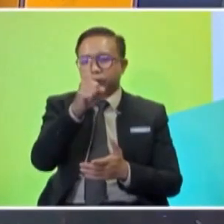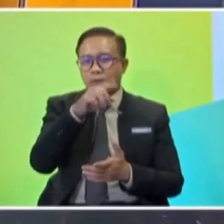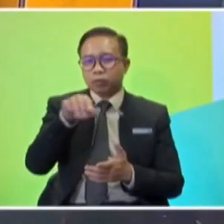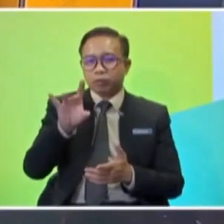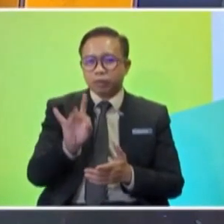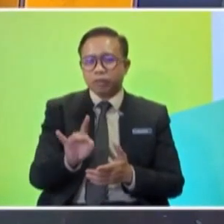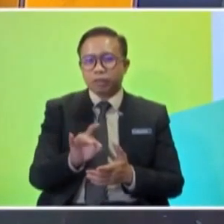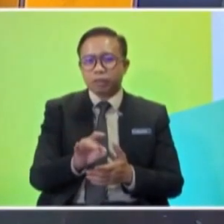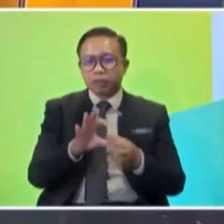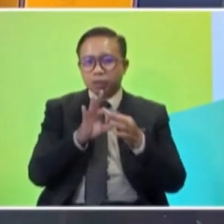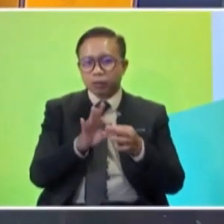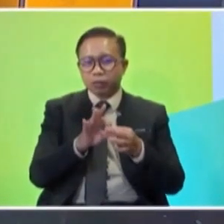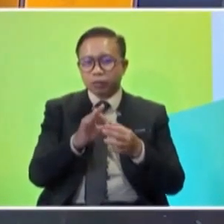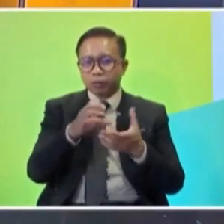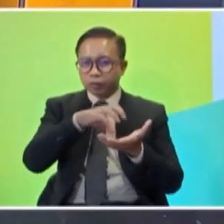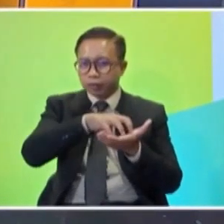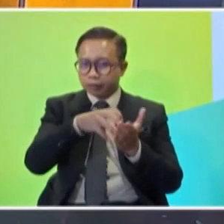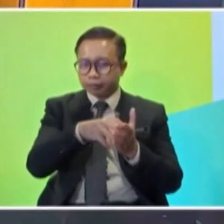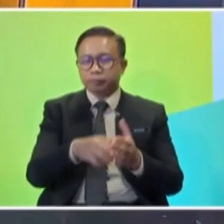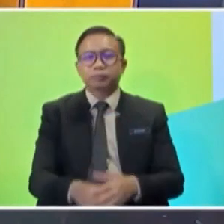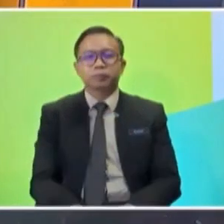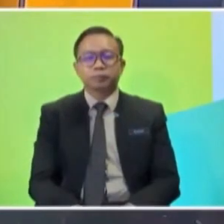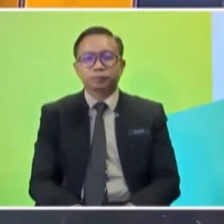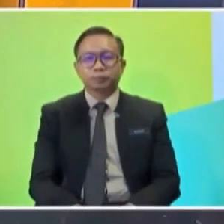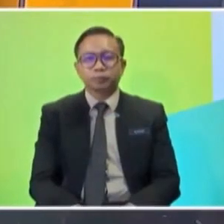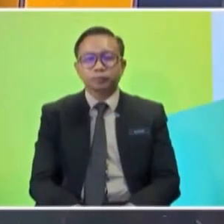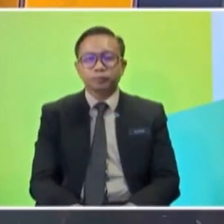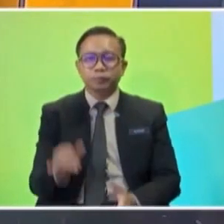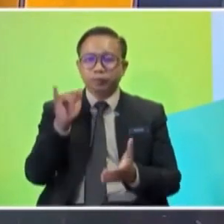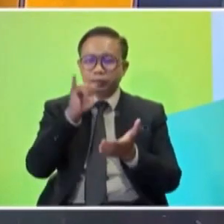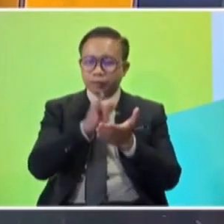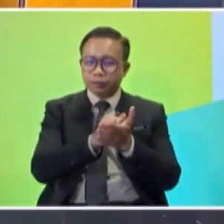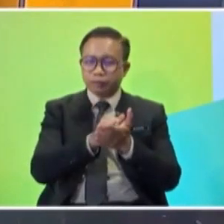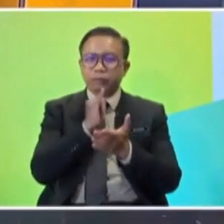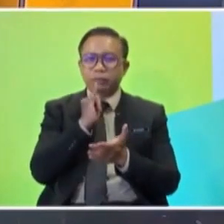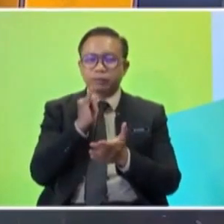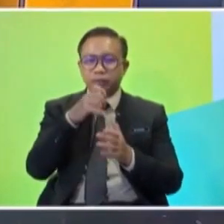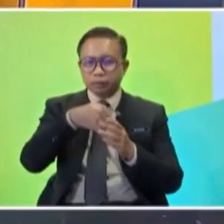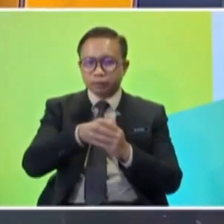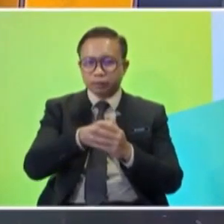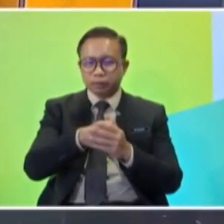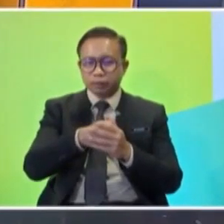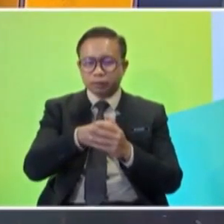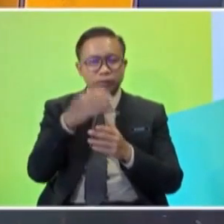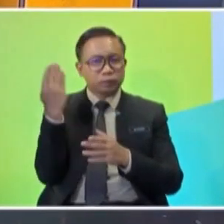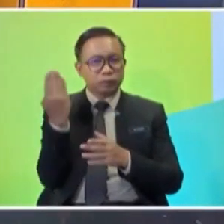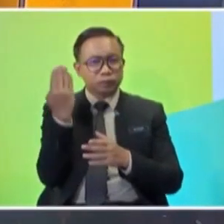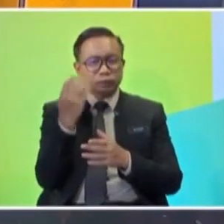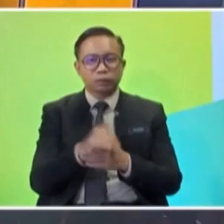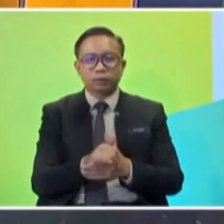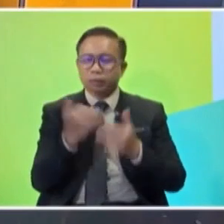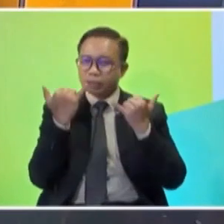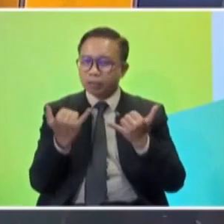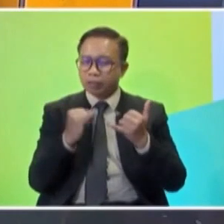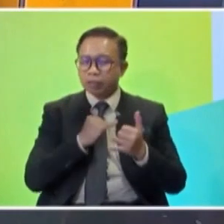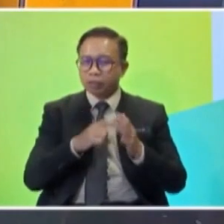1/8 of cake. Okay. So okay, this is how we cut in the real situation. Yes. And now I'm